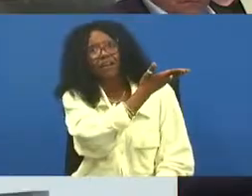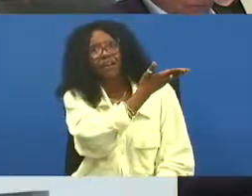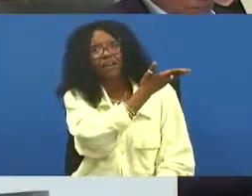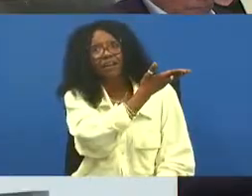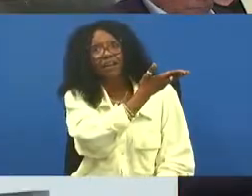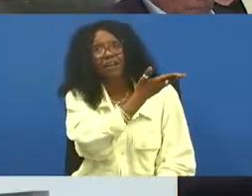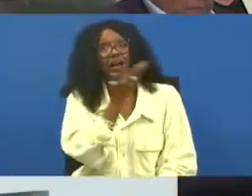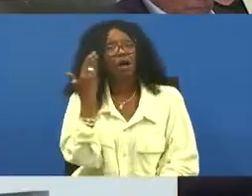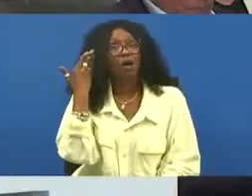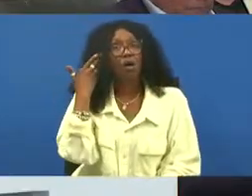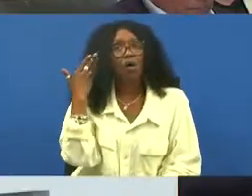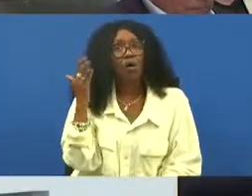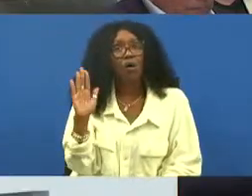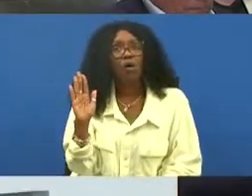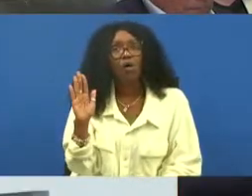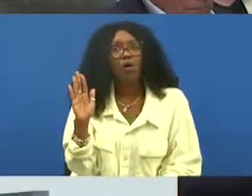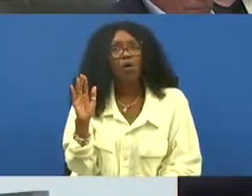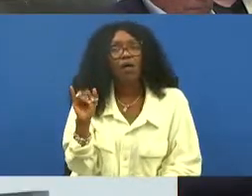of the